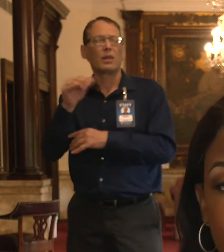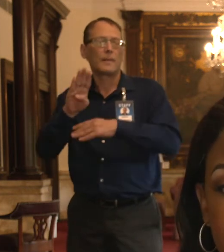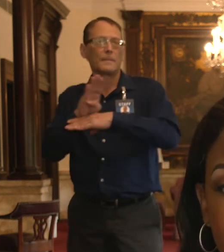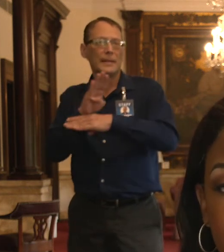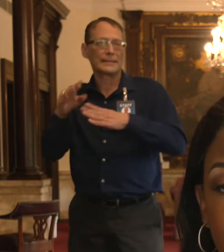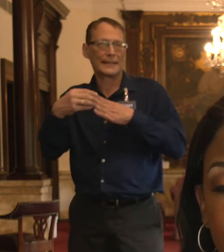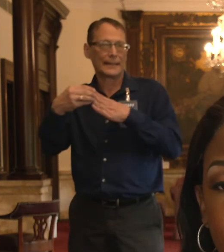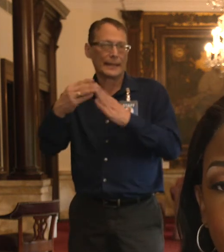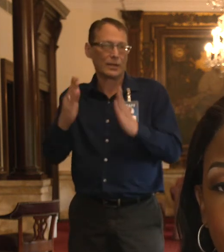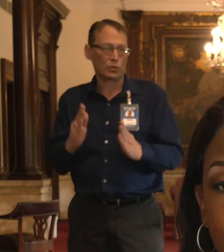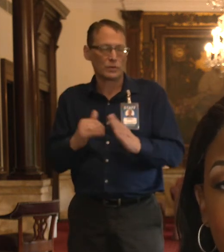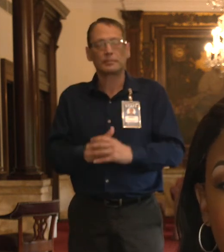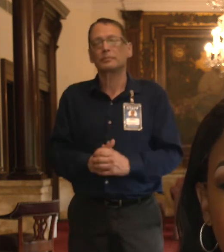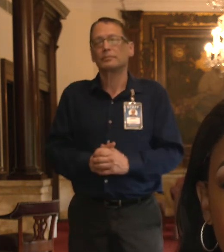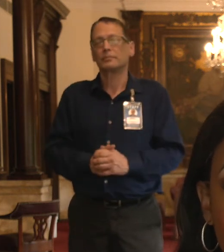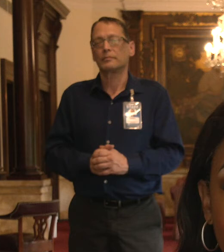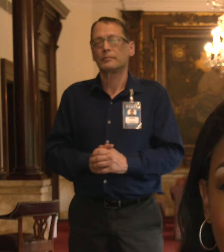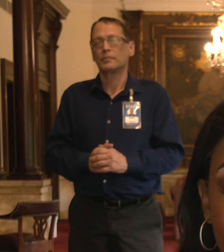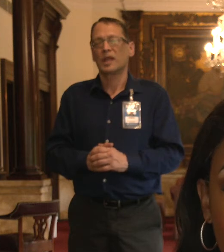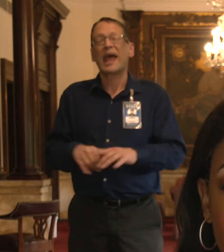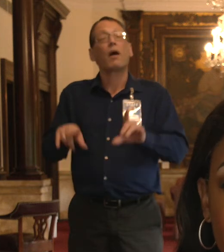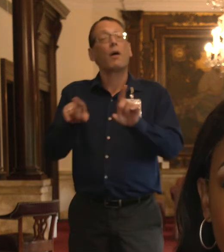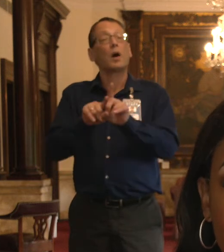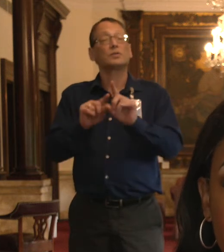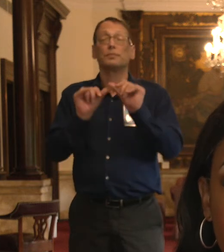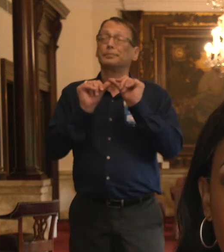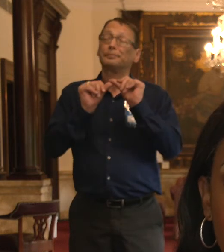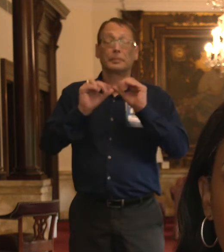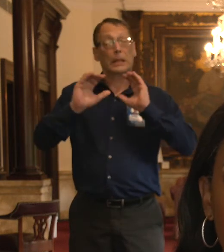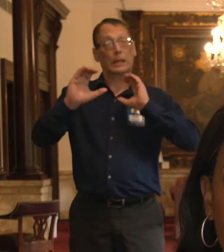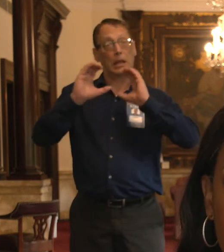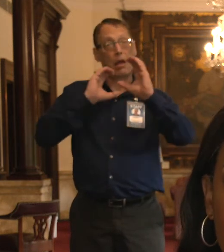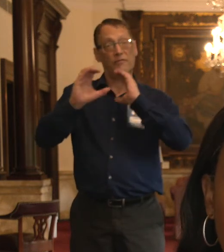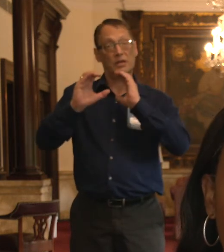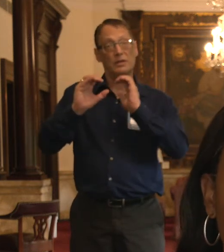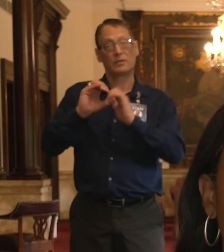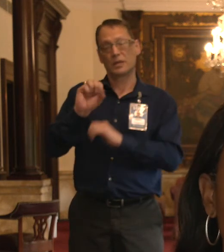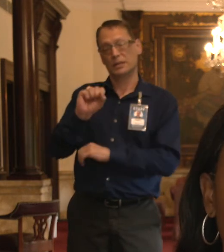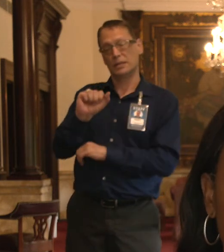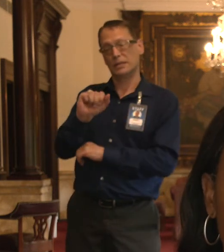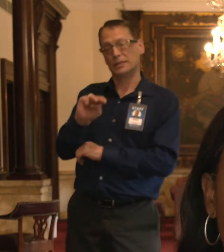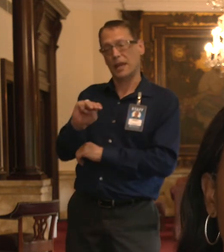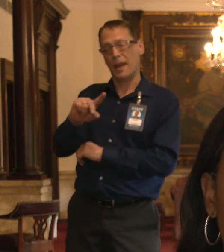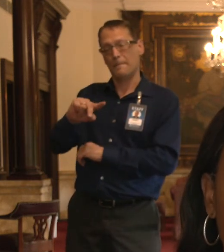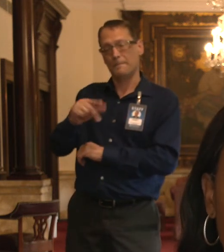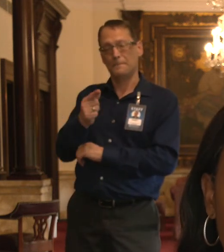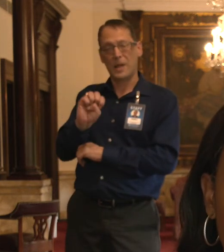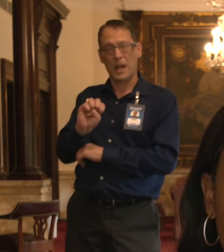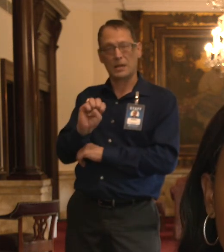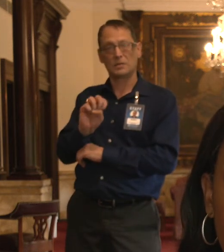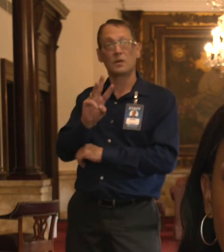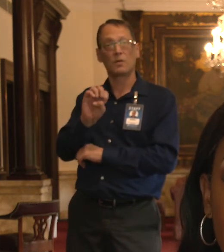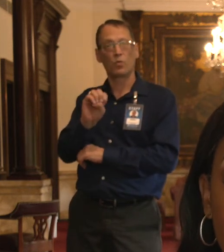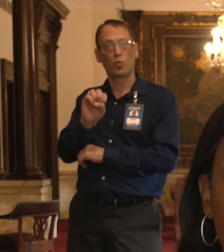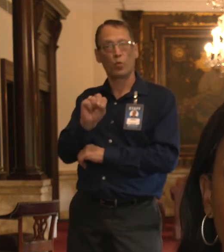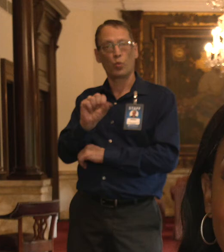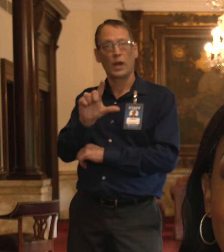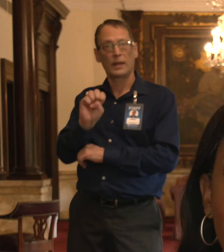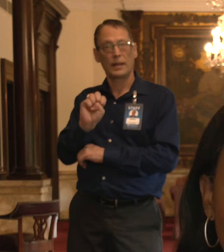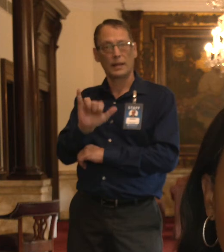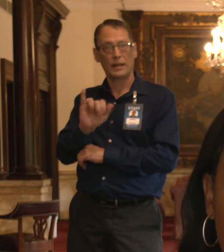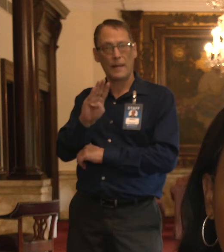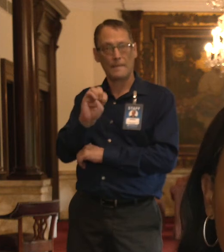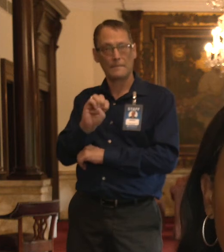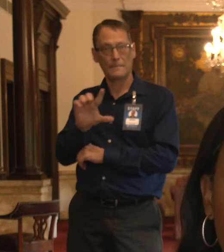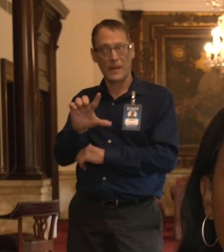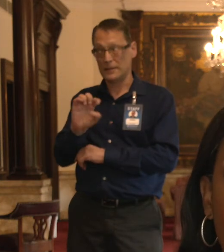But also, I have constant conversations with Sam Page and Wesley Bell and other regional leaders to the west